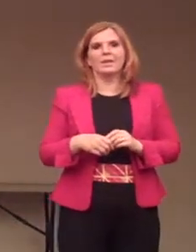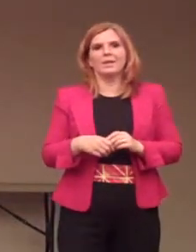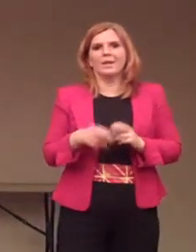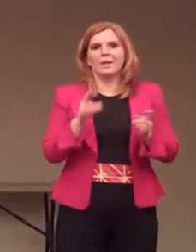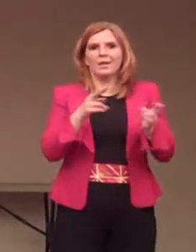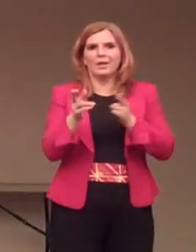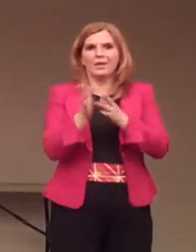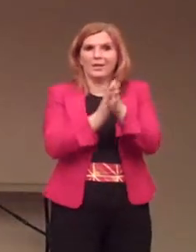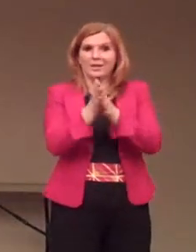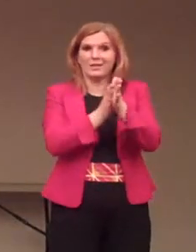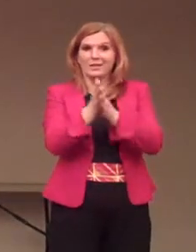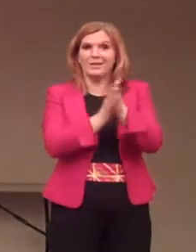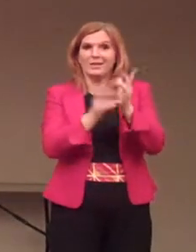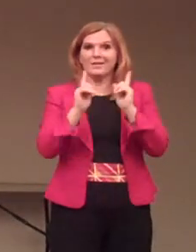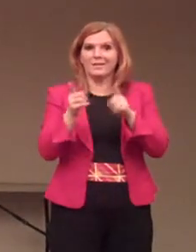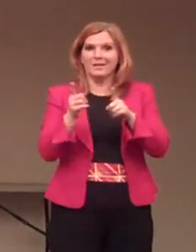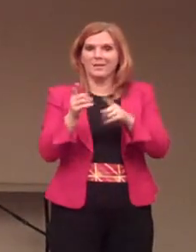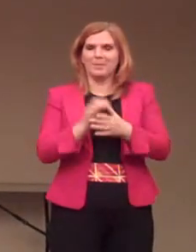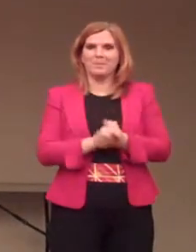raring to go.